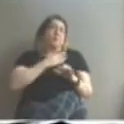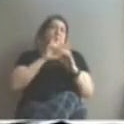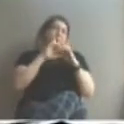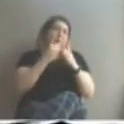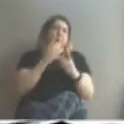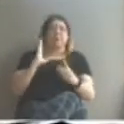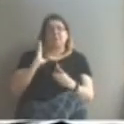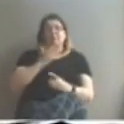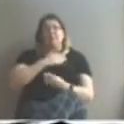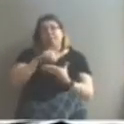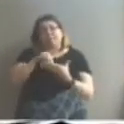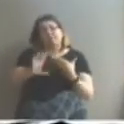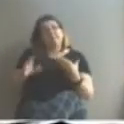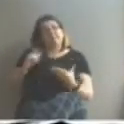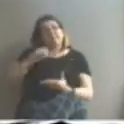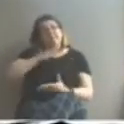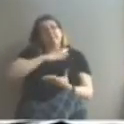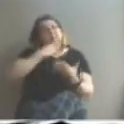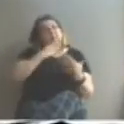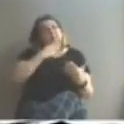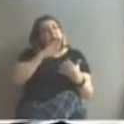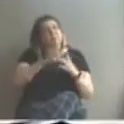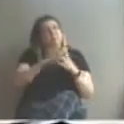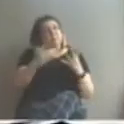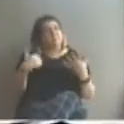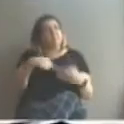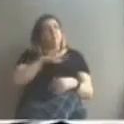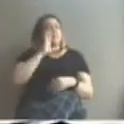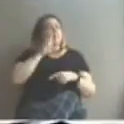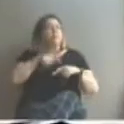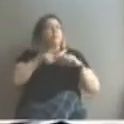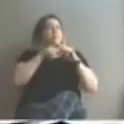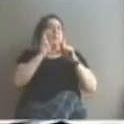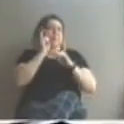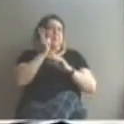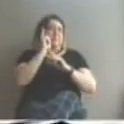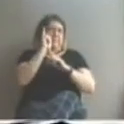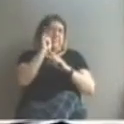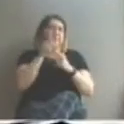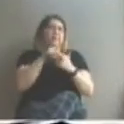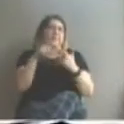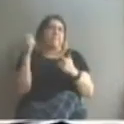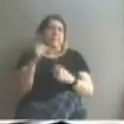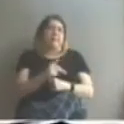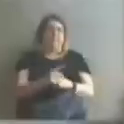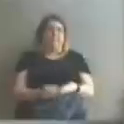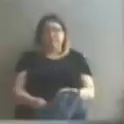children and our staff. So thank you very much, and we're gonna take a 2-minute break and then we'll come back.